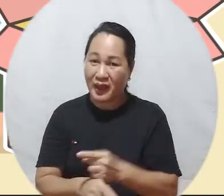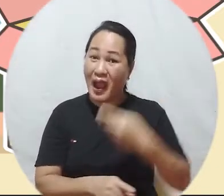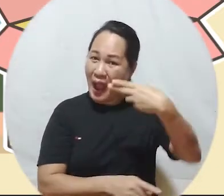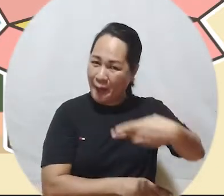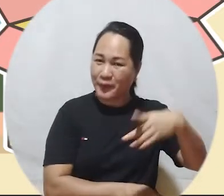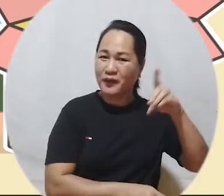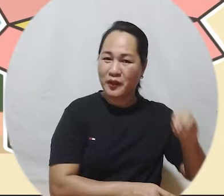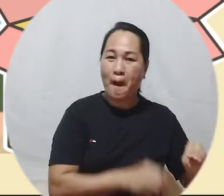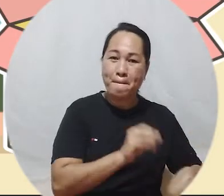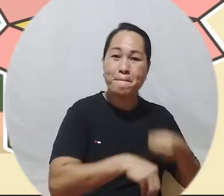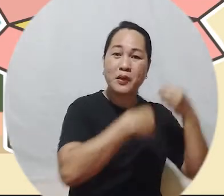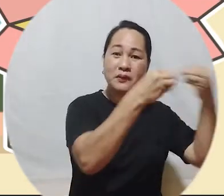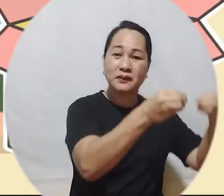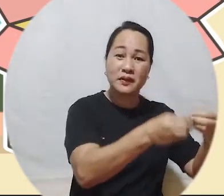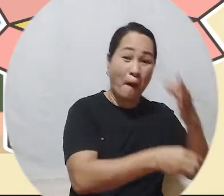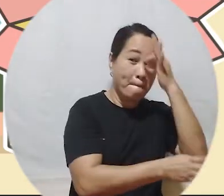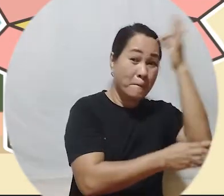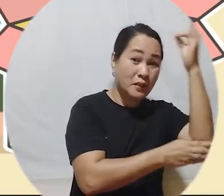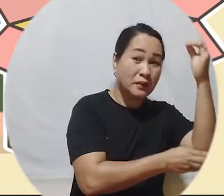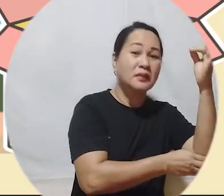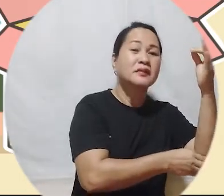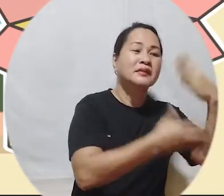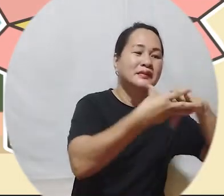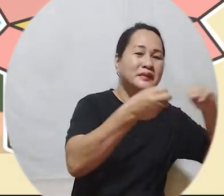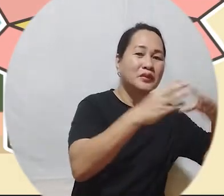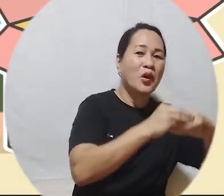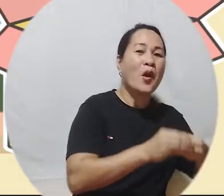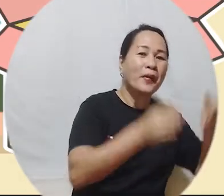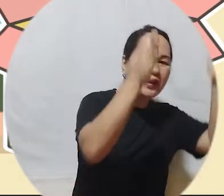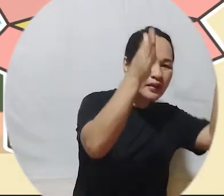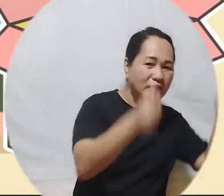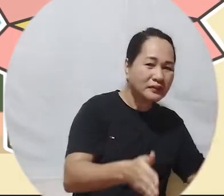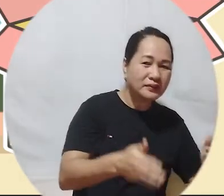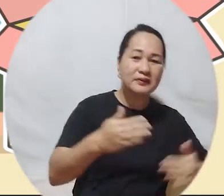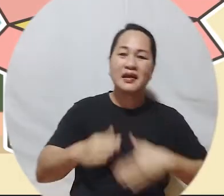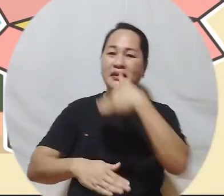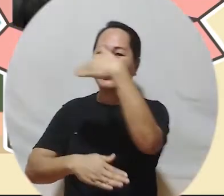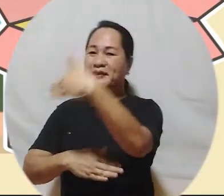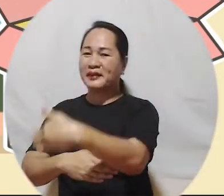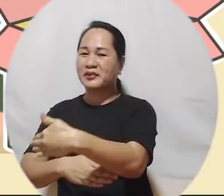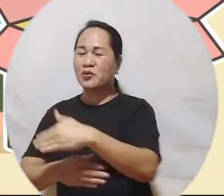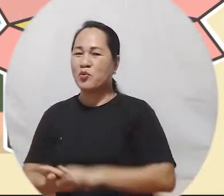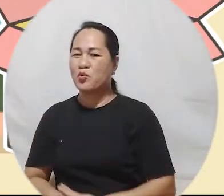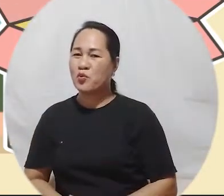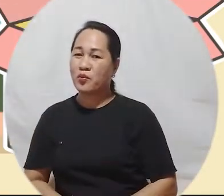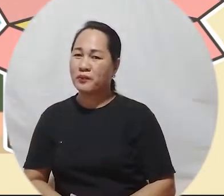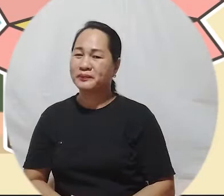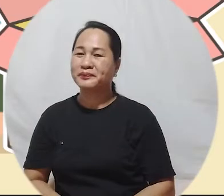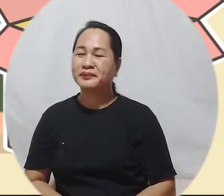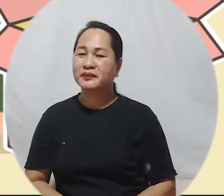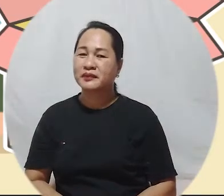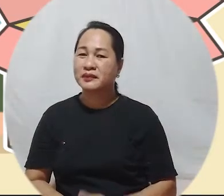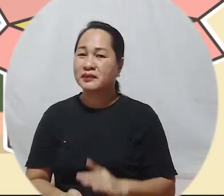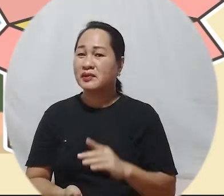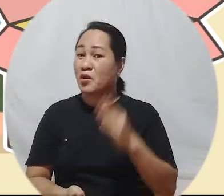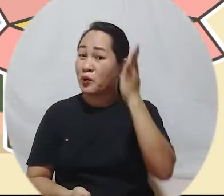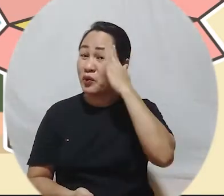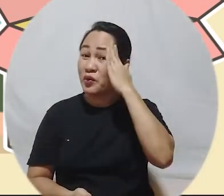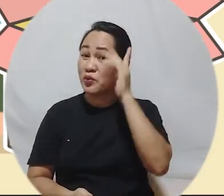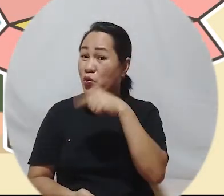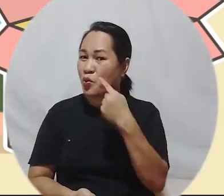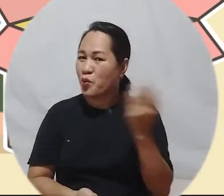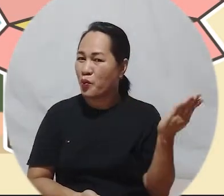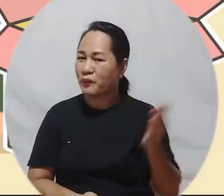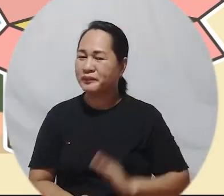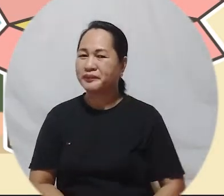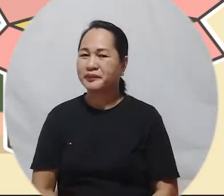Correct! Humpty Dumpty should be put in the fantasy story column. Let's have the next one. Oh, look kids! Do